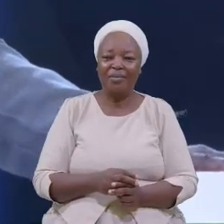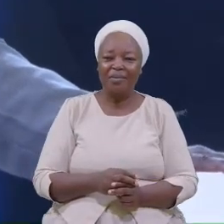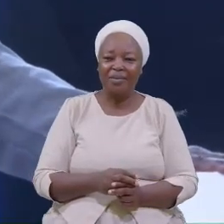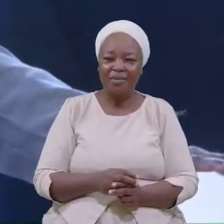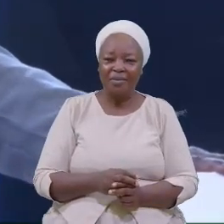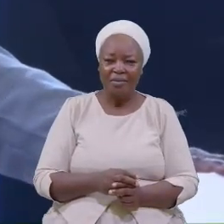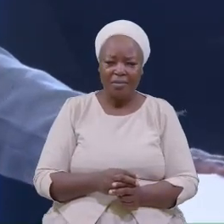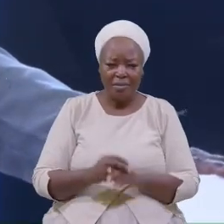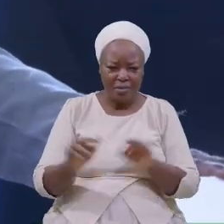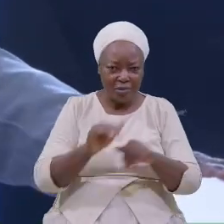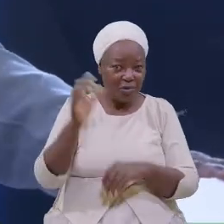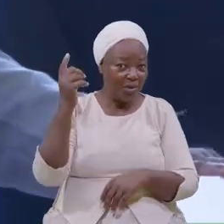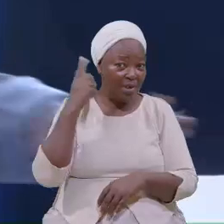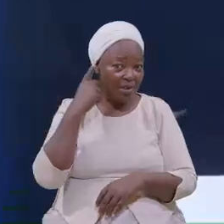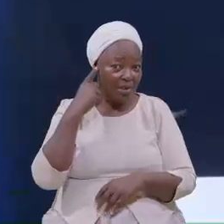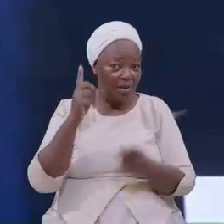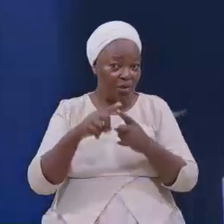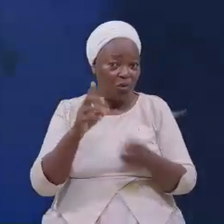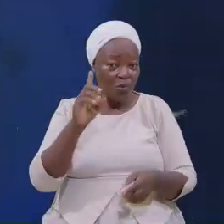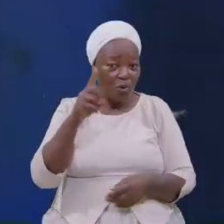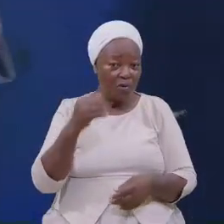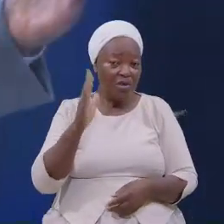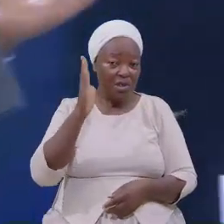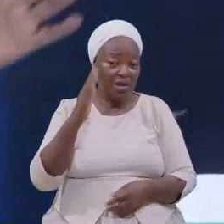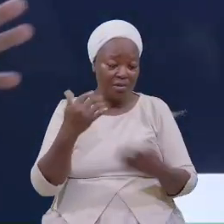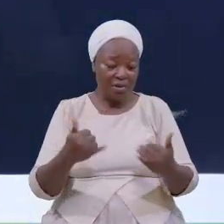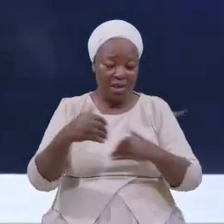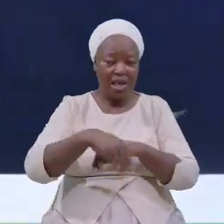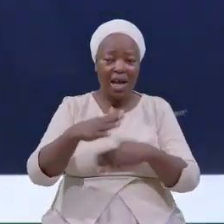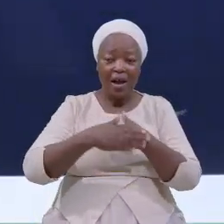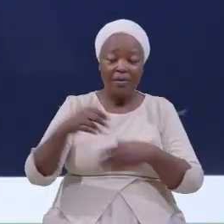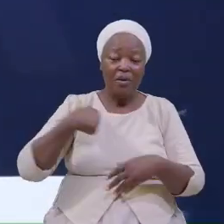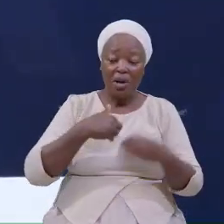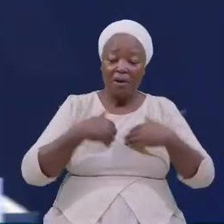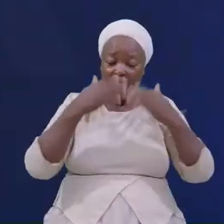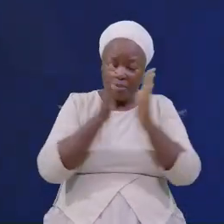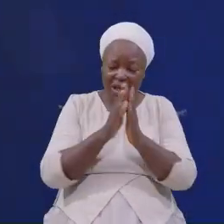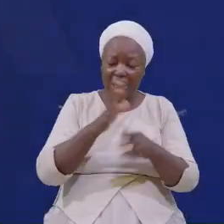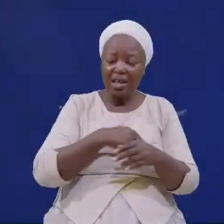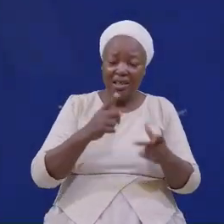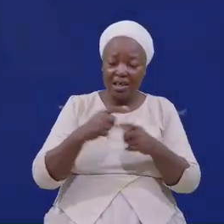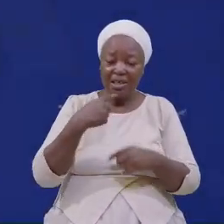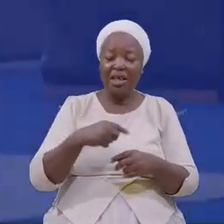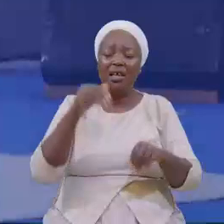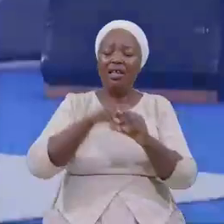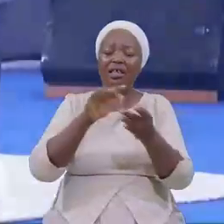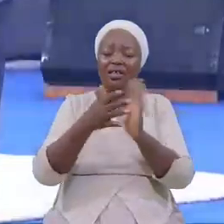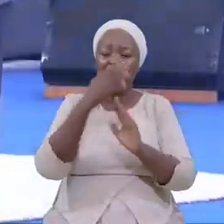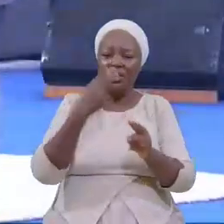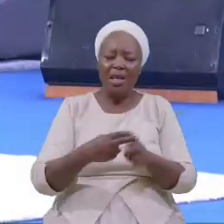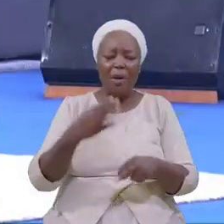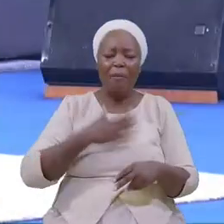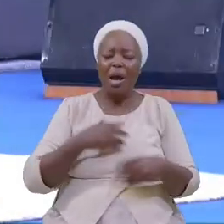Did you hear one of the testimonies tonight after we prayed and they said, in Jesus' name, my pain was